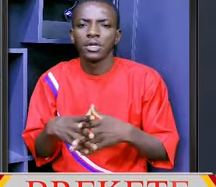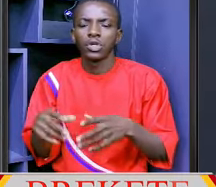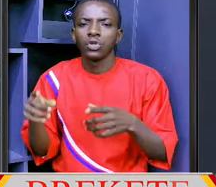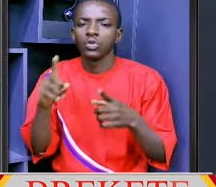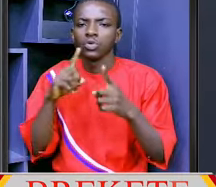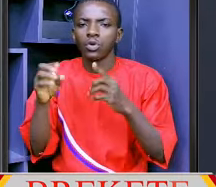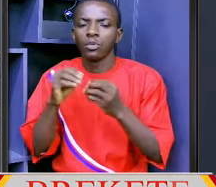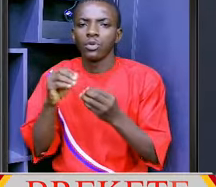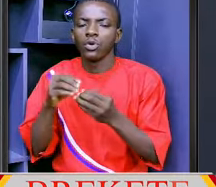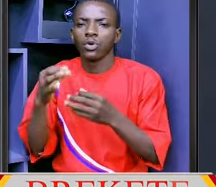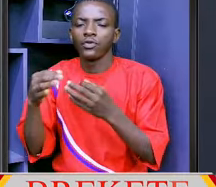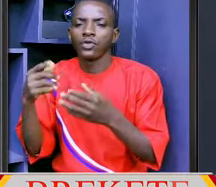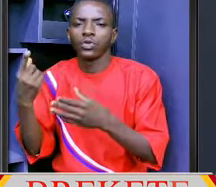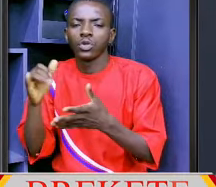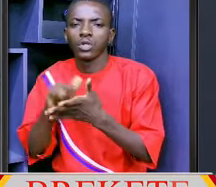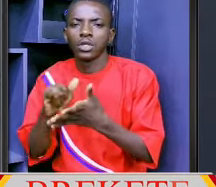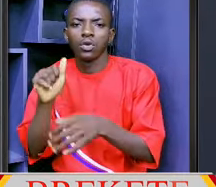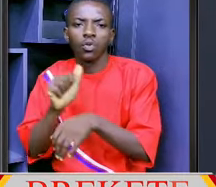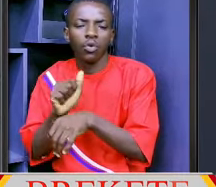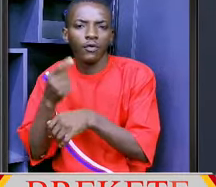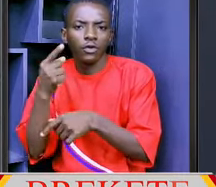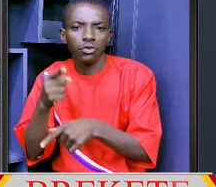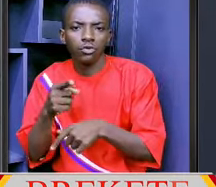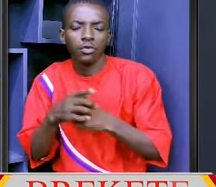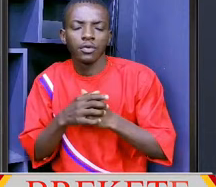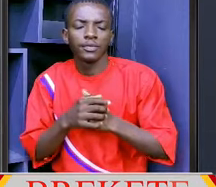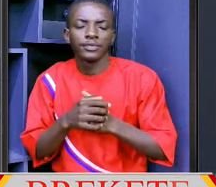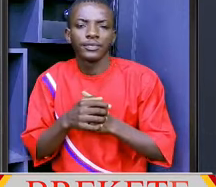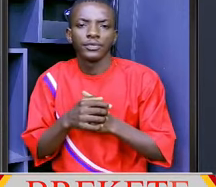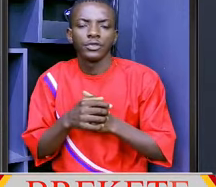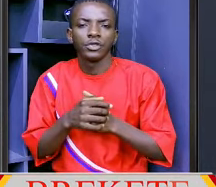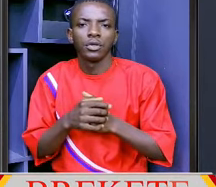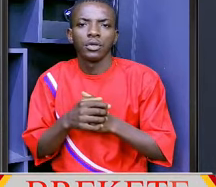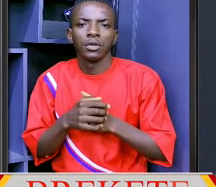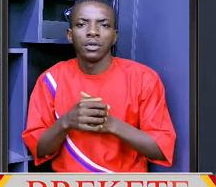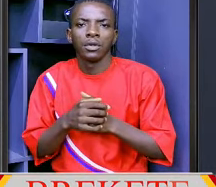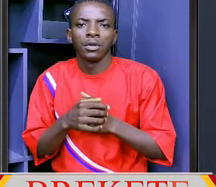Talk more of this one where they work for Una.